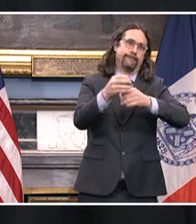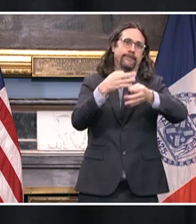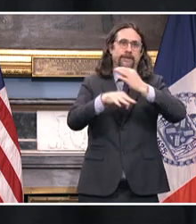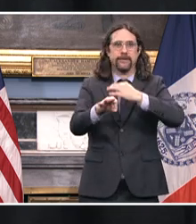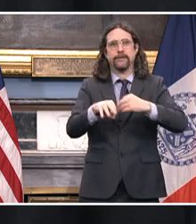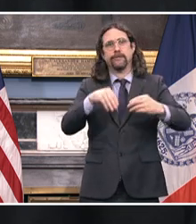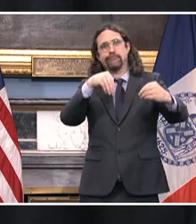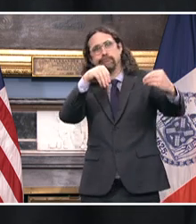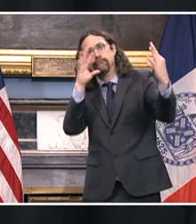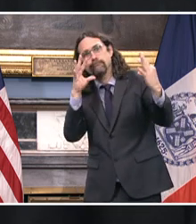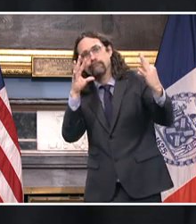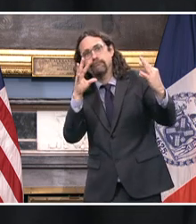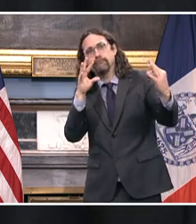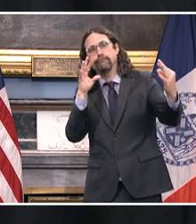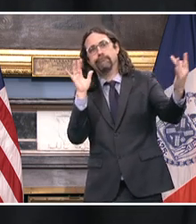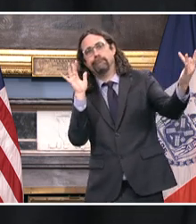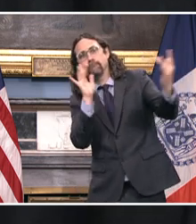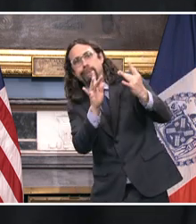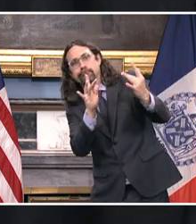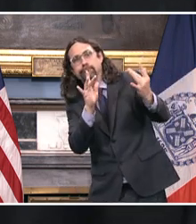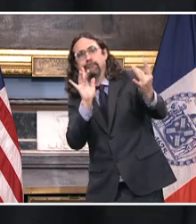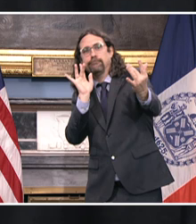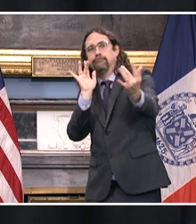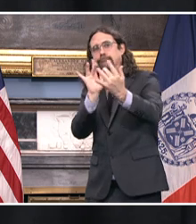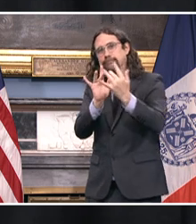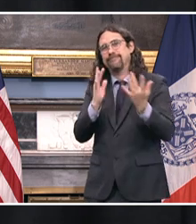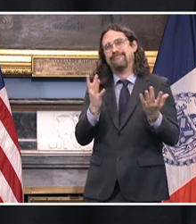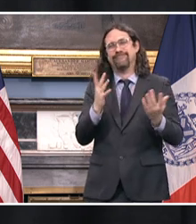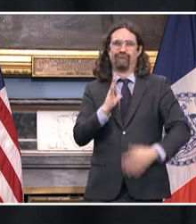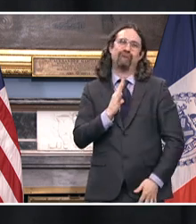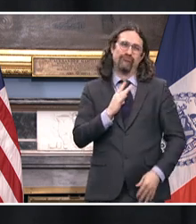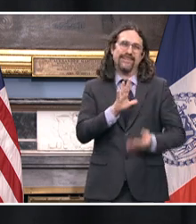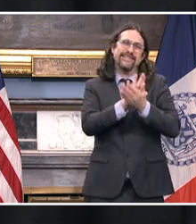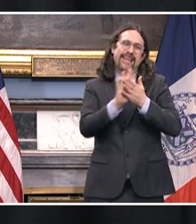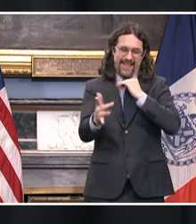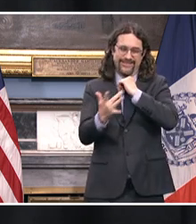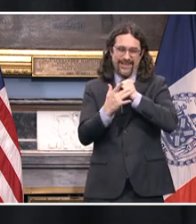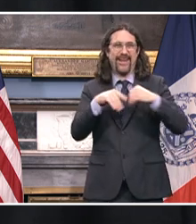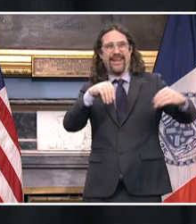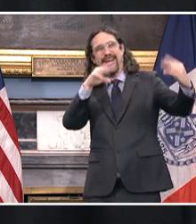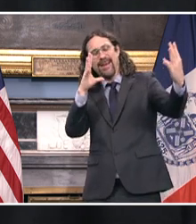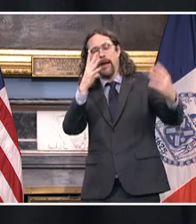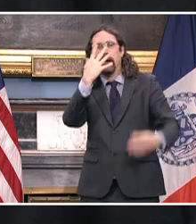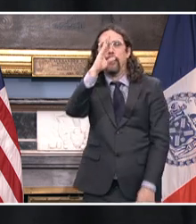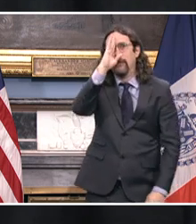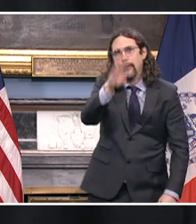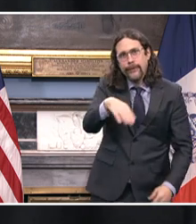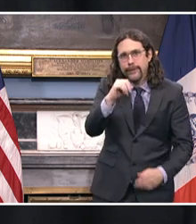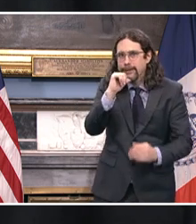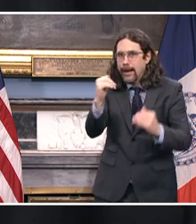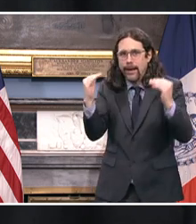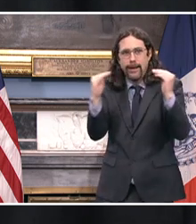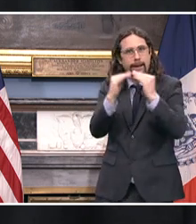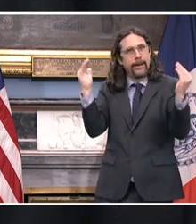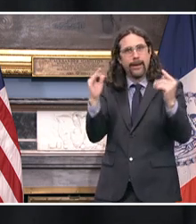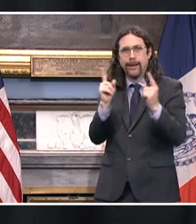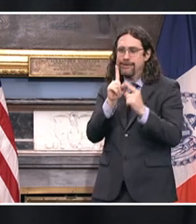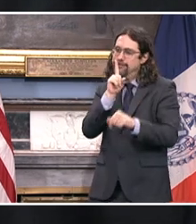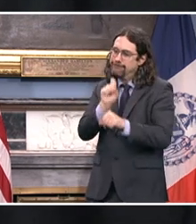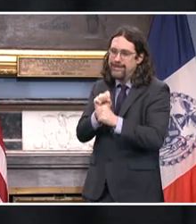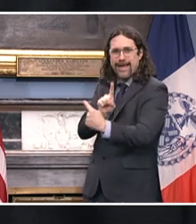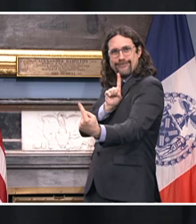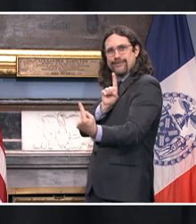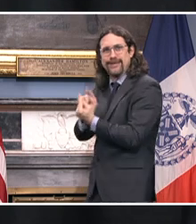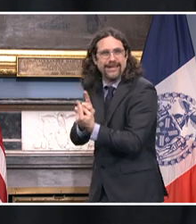connect with each other, but it's not the same. It's painful to not have that closeness to each other the way we're used